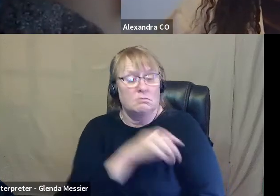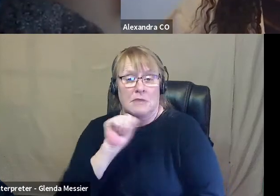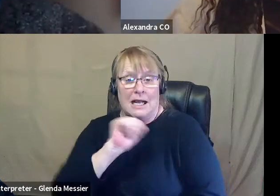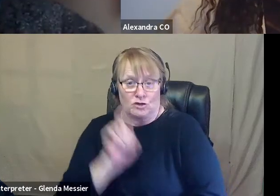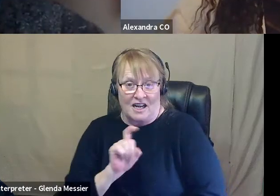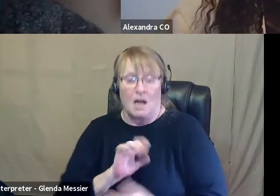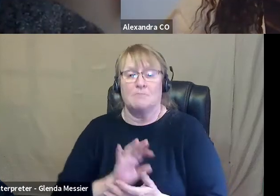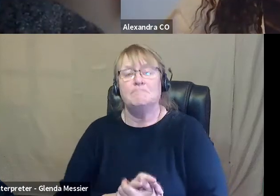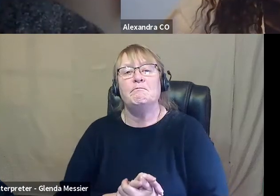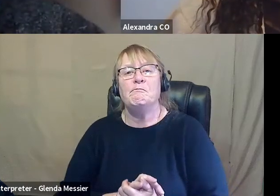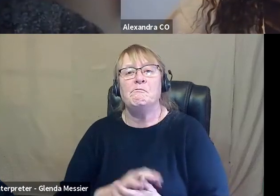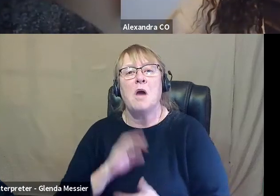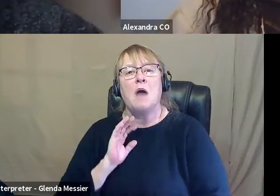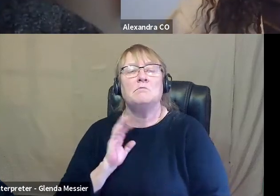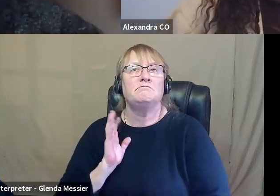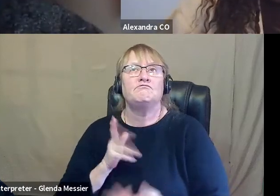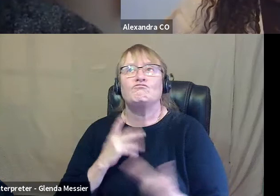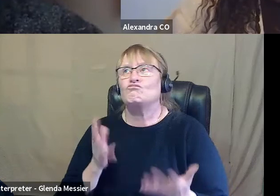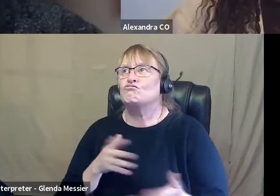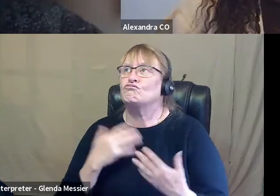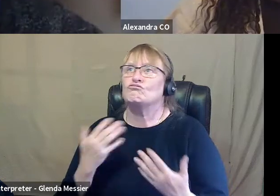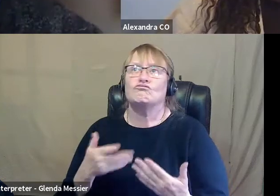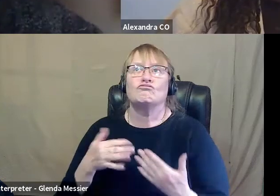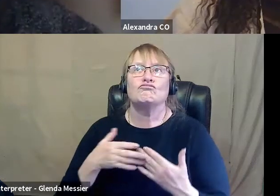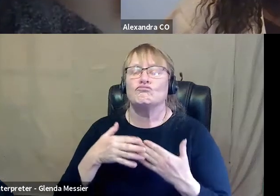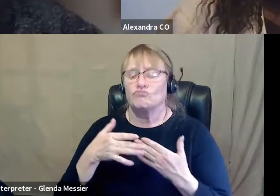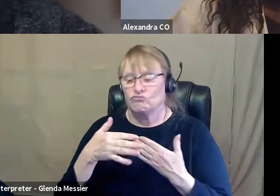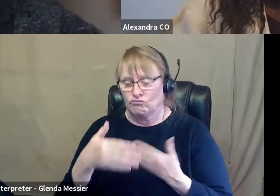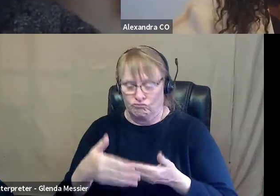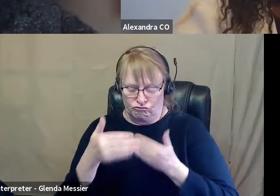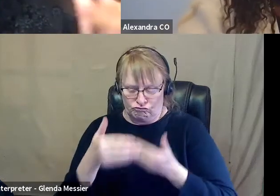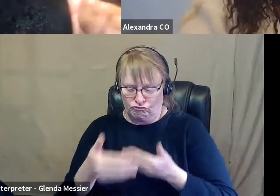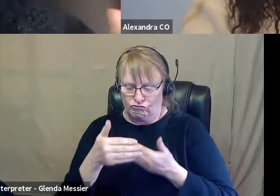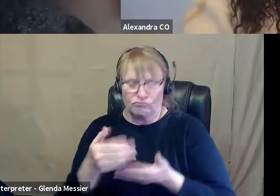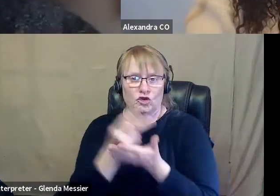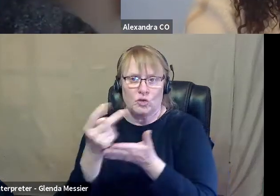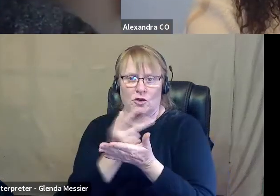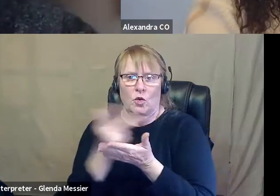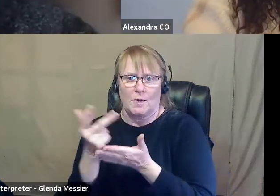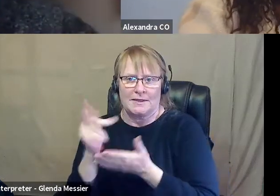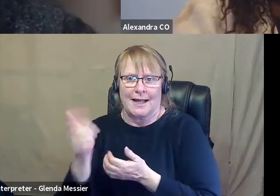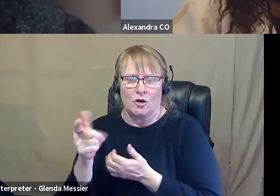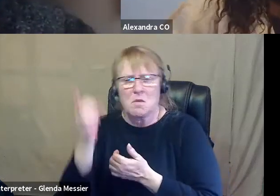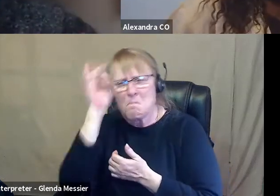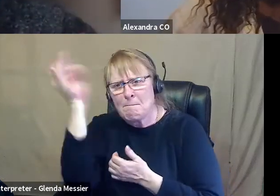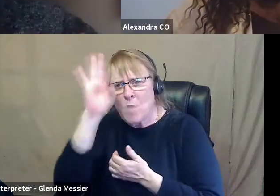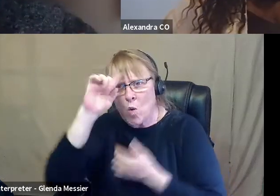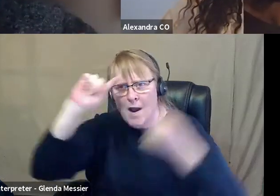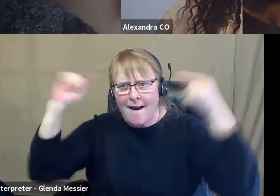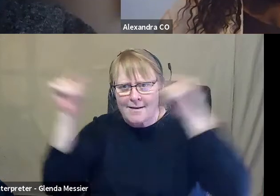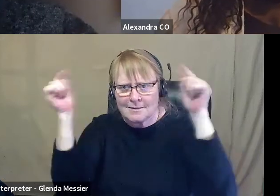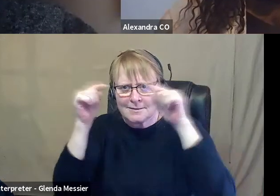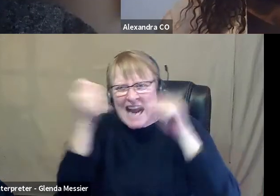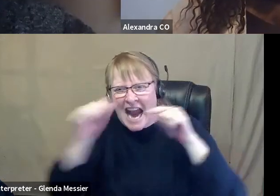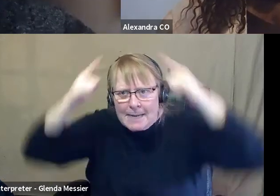vaccine and really you're looking at about 2 to 3, within the next 2 to 3 weeks, severe headaches, anything